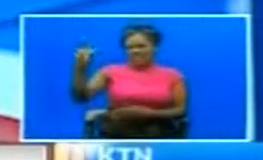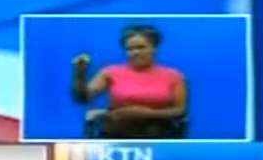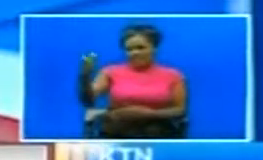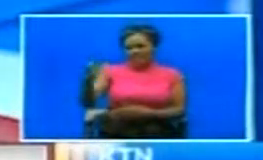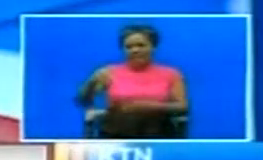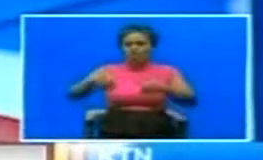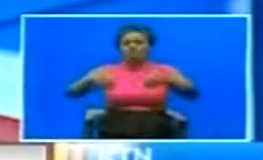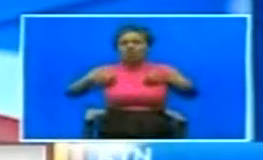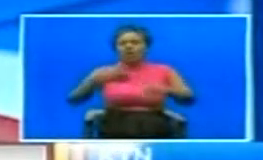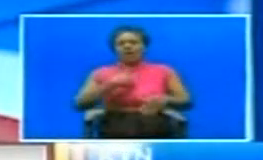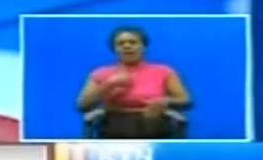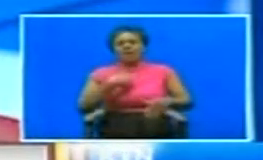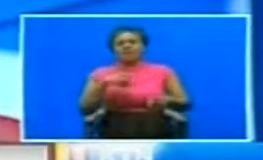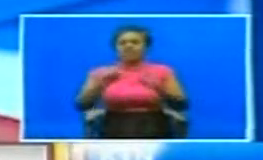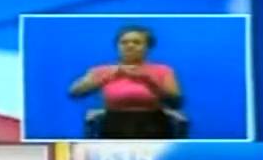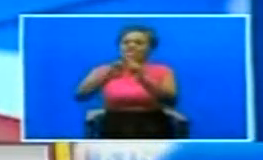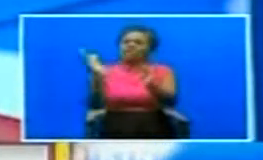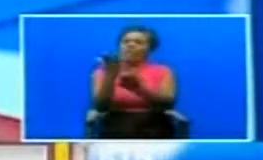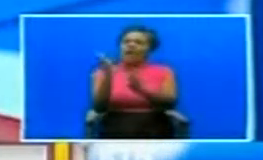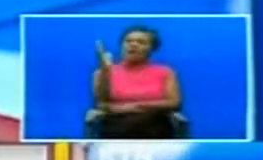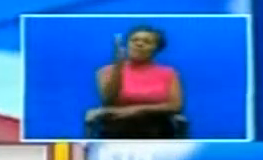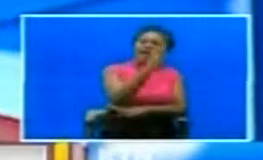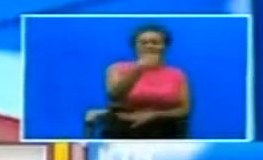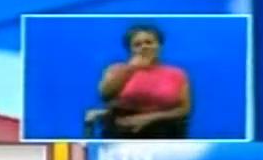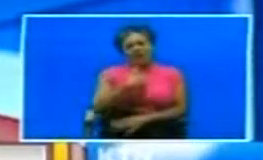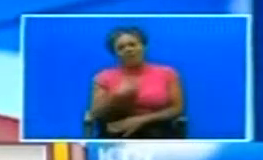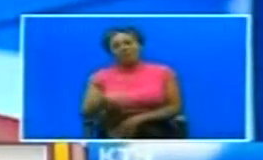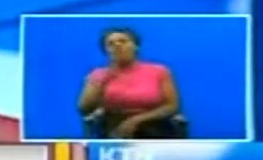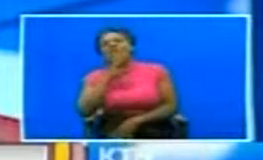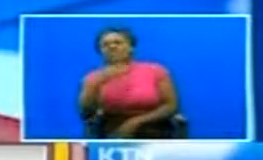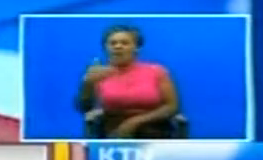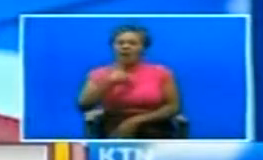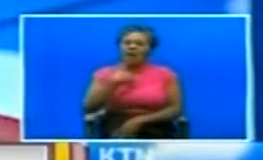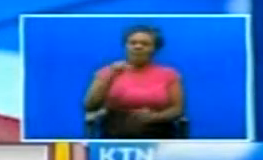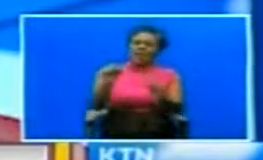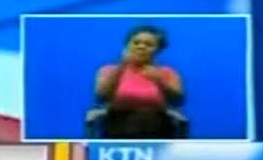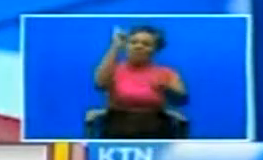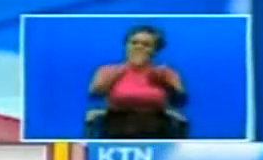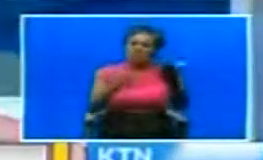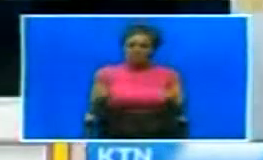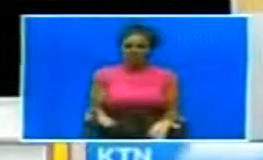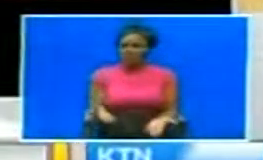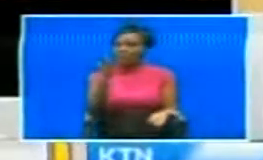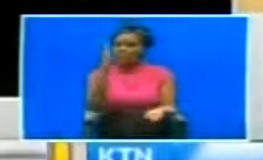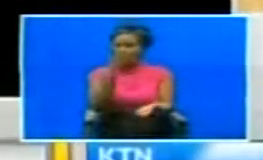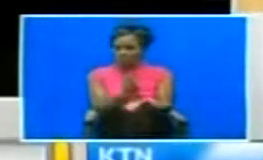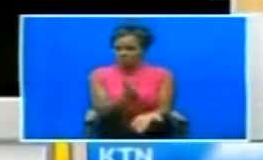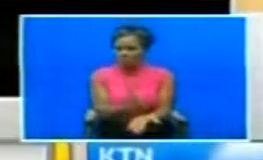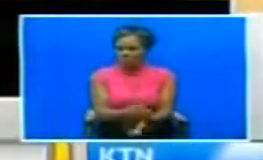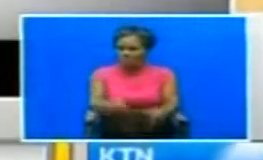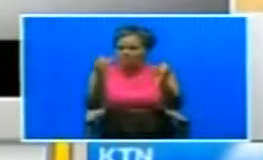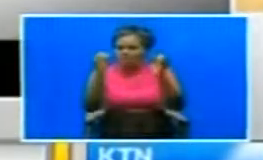soil. Then that translates to plants, that translates to water. What should be happening now? Definitely.